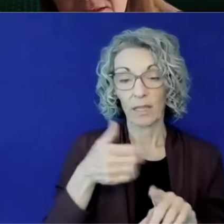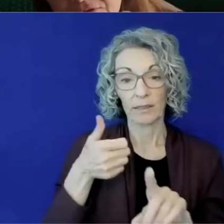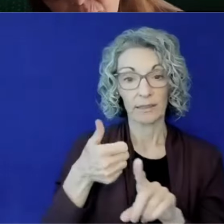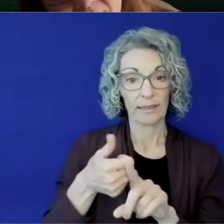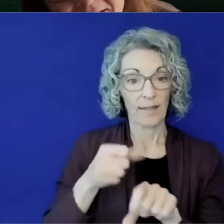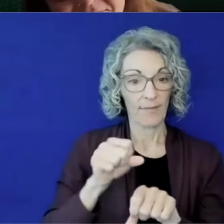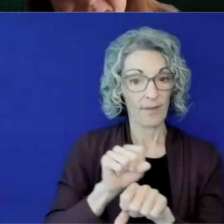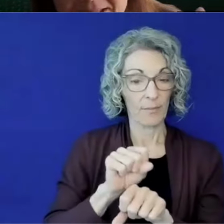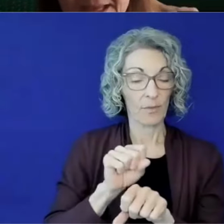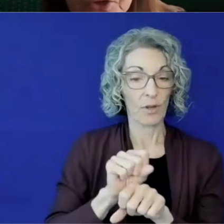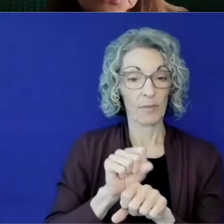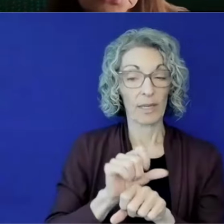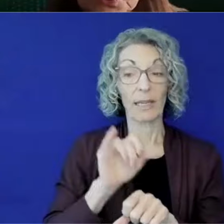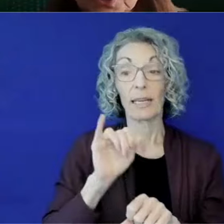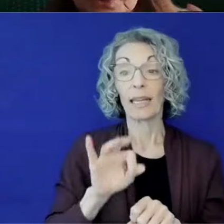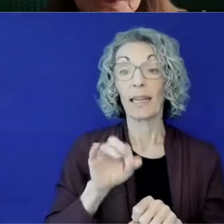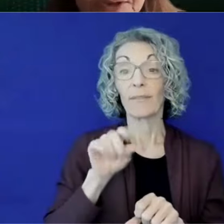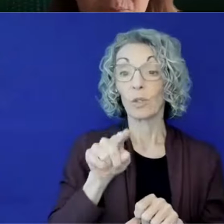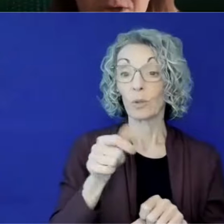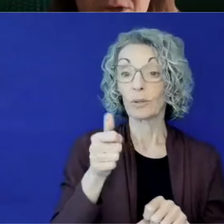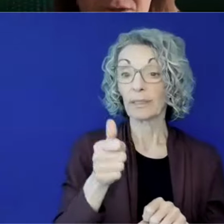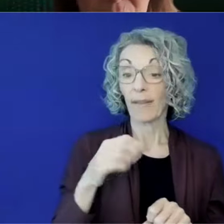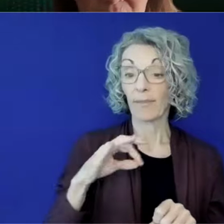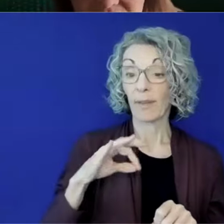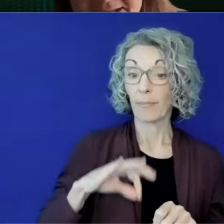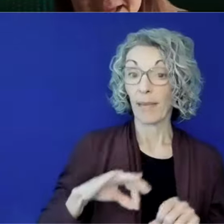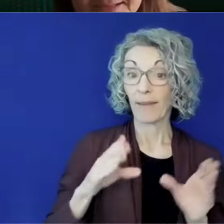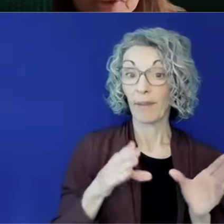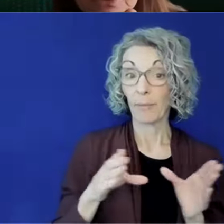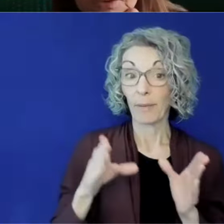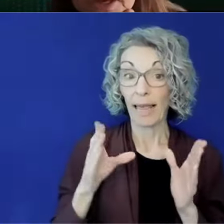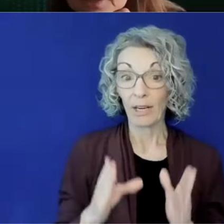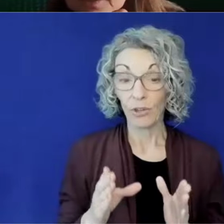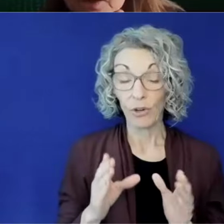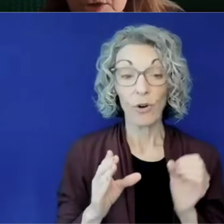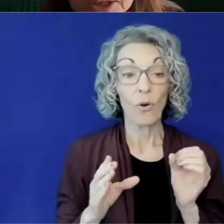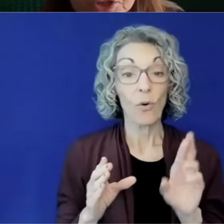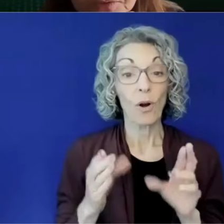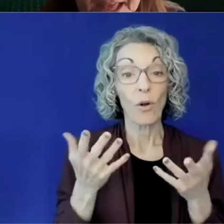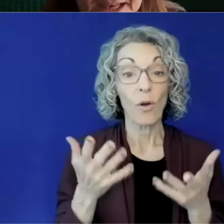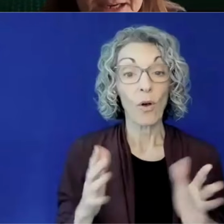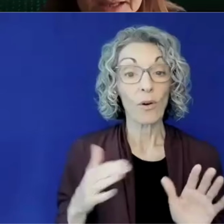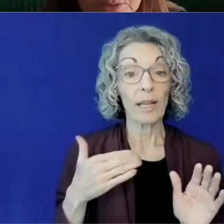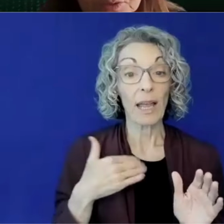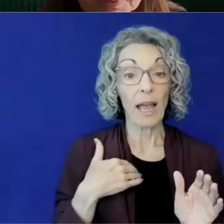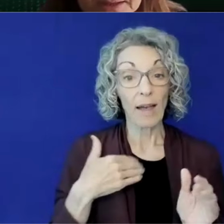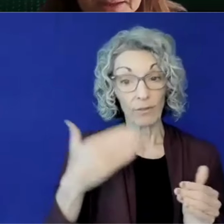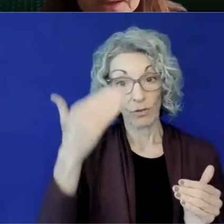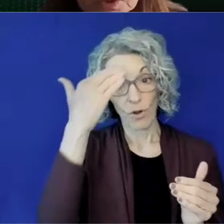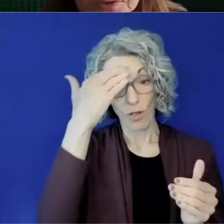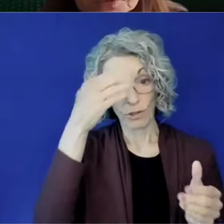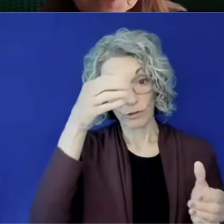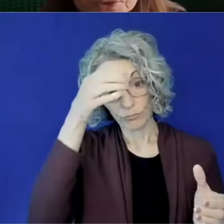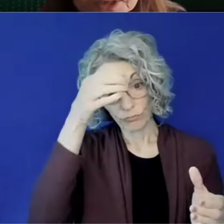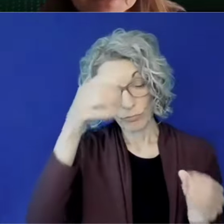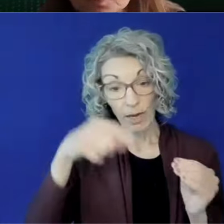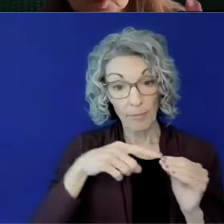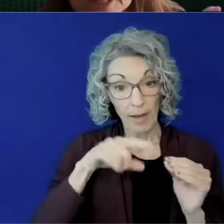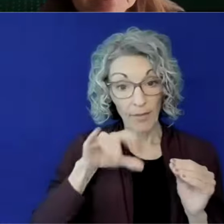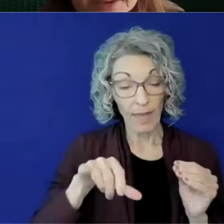So if you are a benefit planner or you are someone who already has a great knowledge of that, it would be a